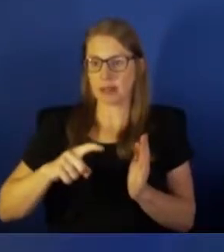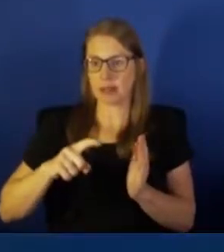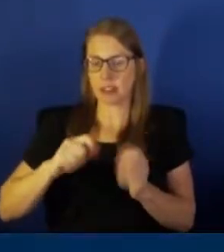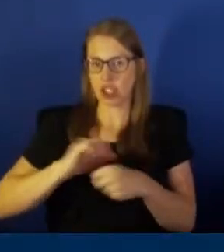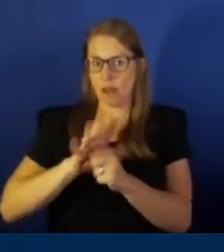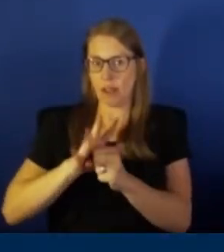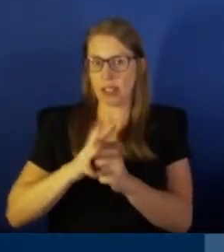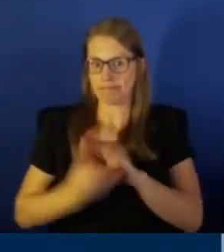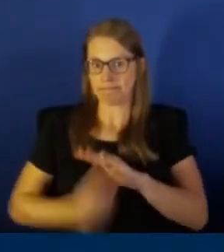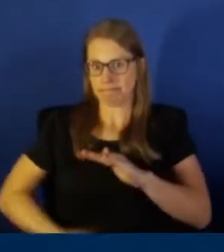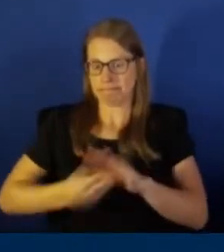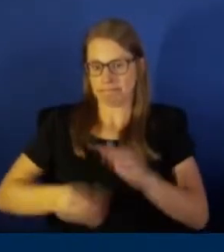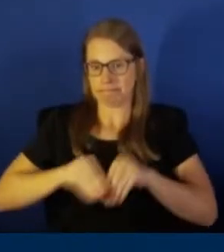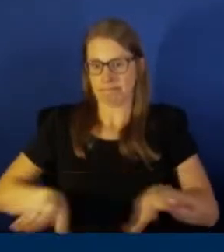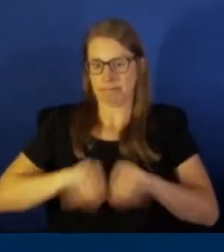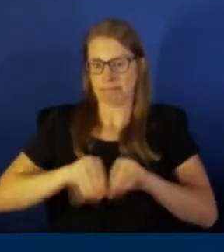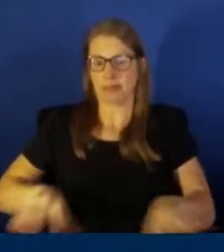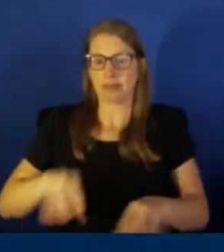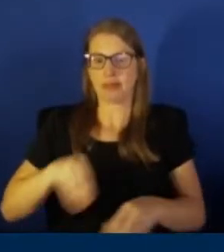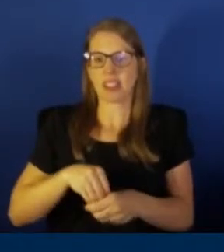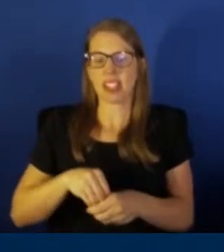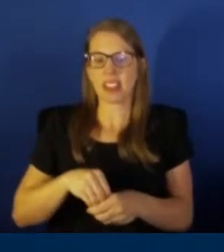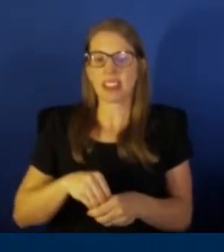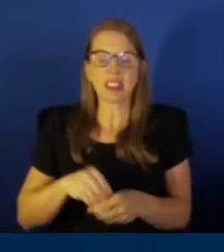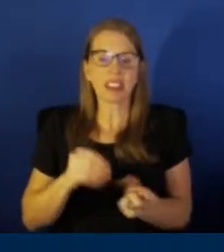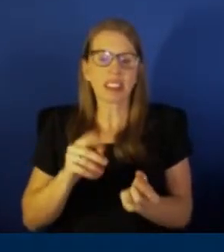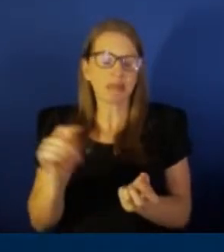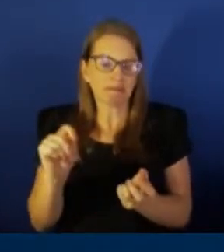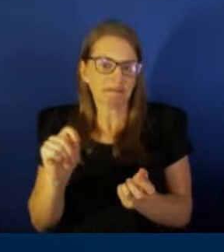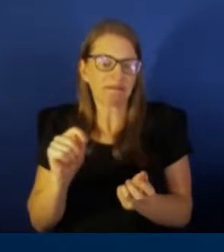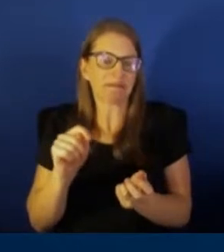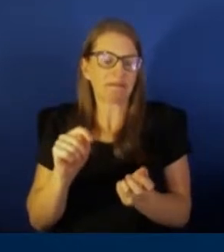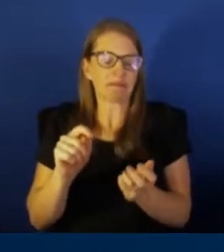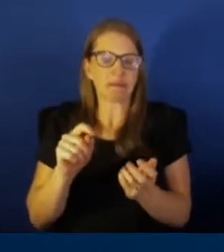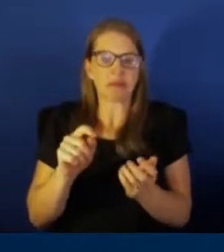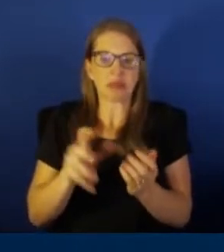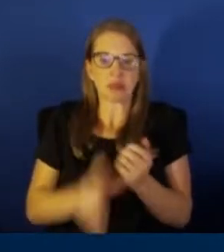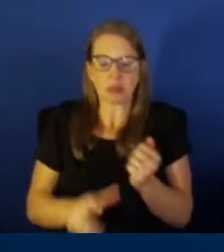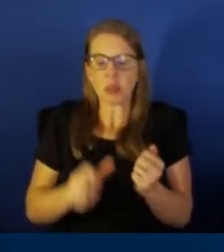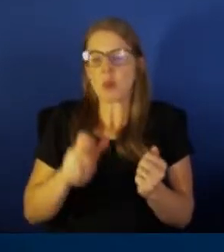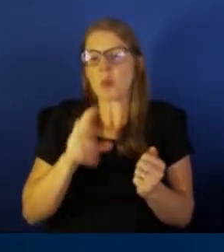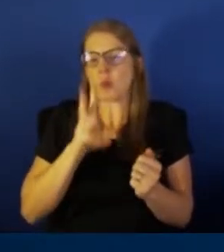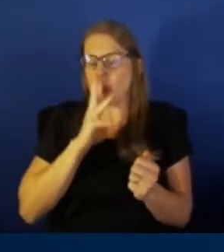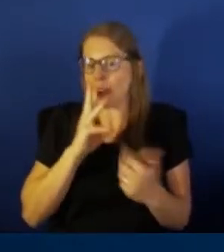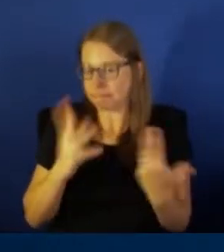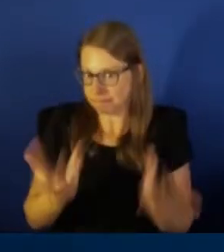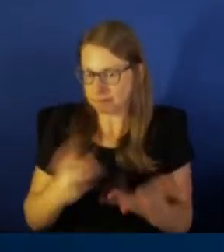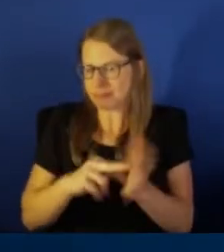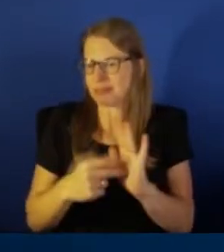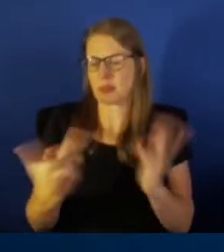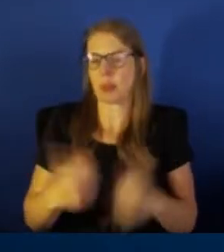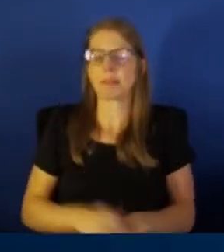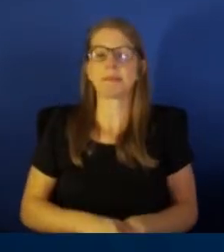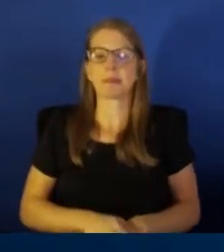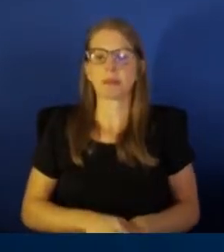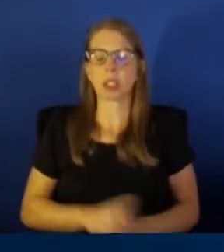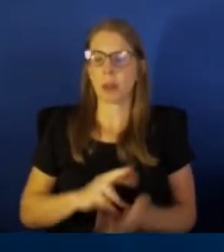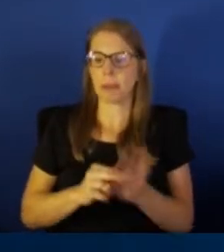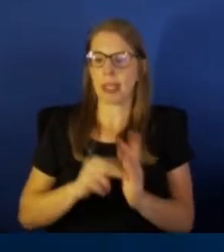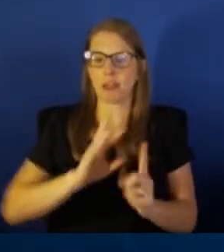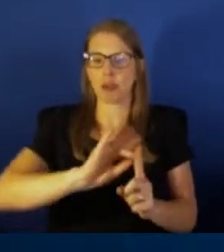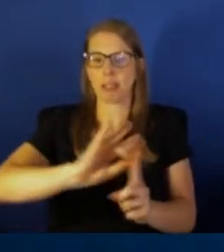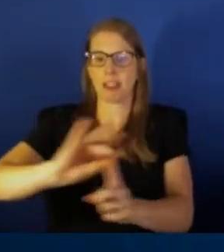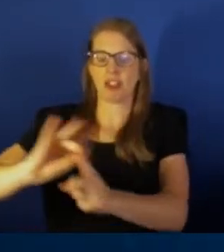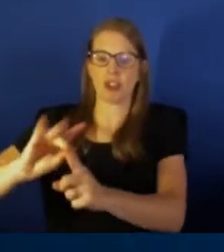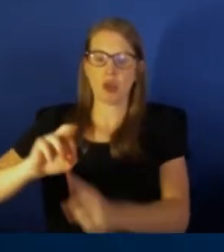What does it mean for the health department? What does it tell us? Yes, thank you, Jennifer. What it tells us is that the transmission rate is really high right now.